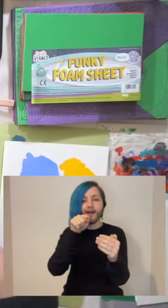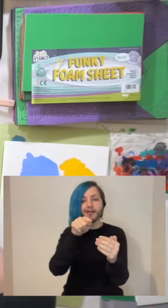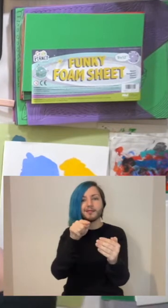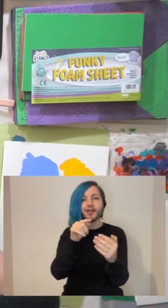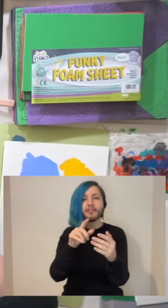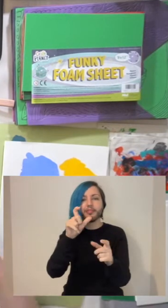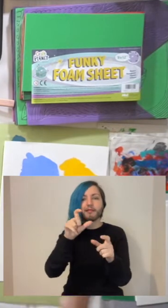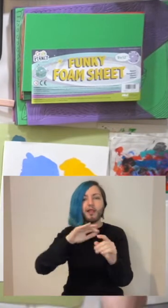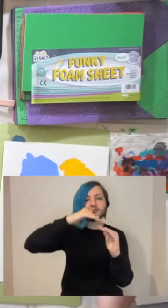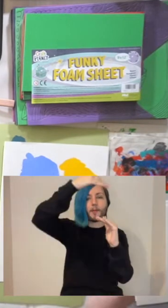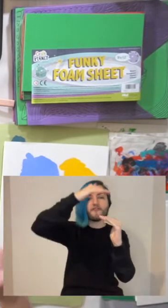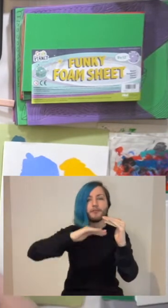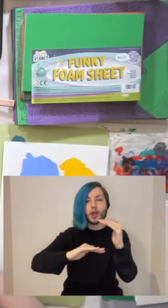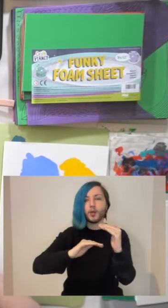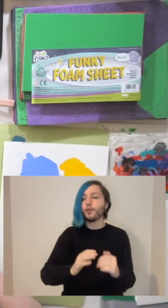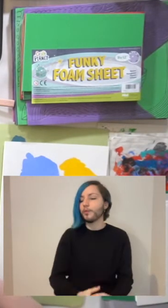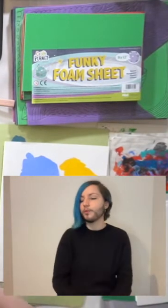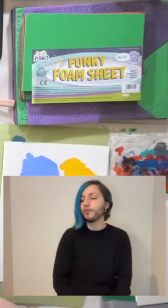color around that. So say,